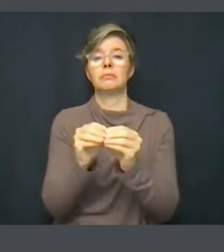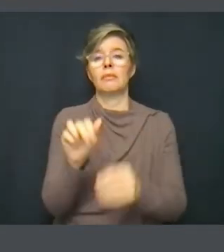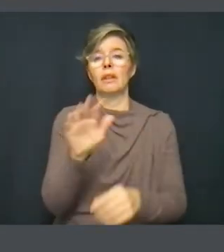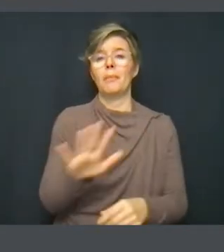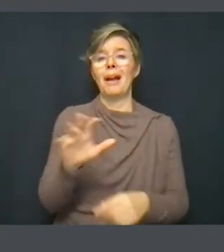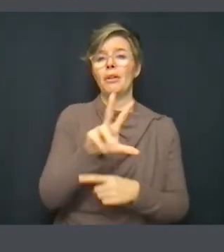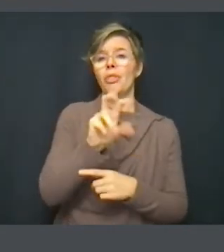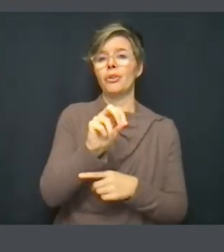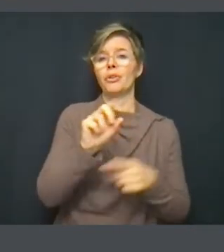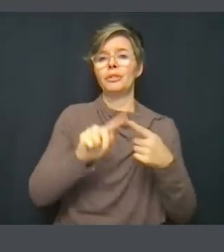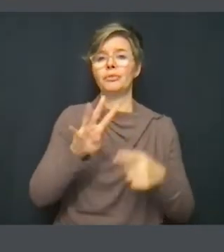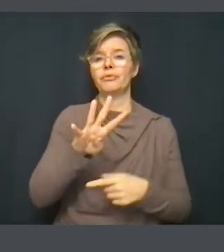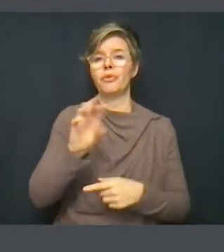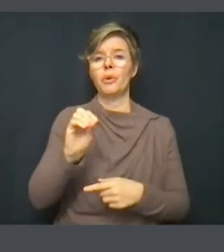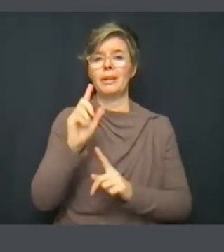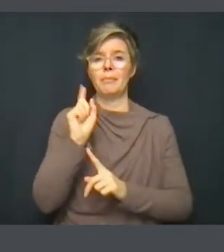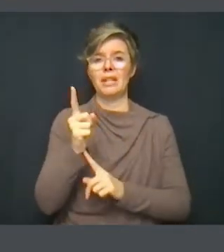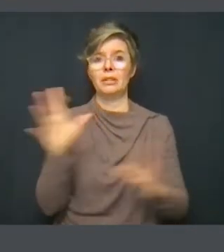40 minutes.